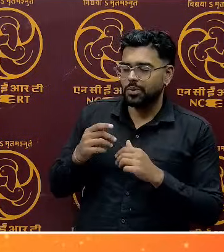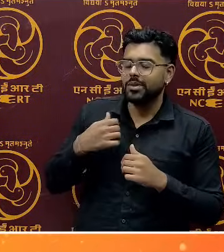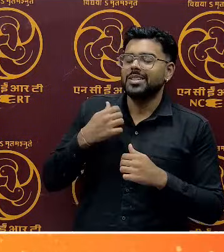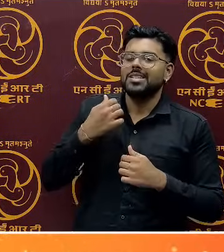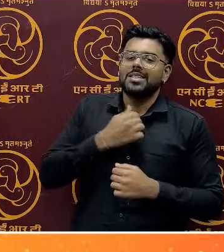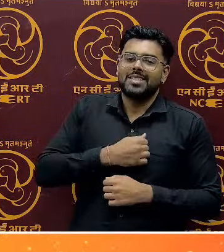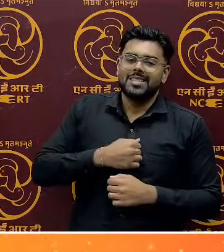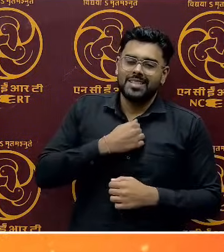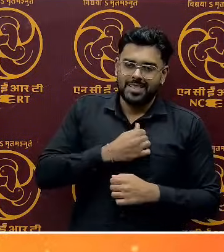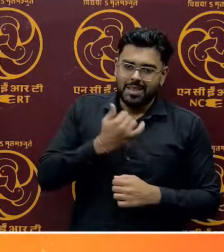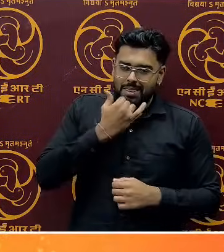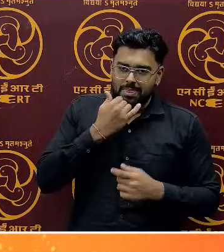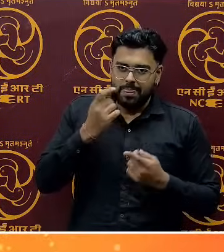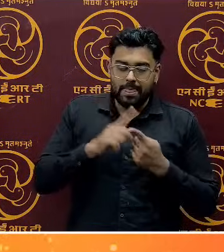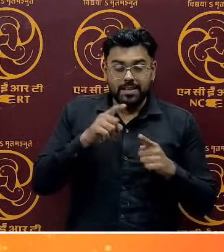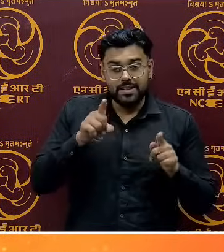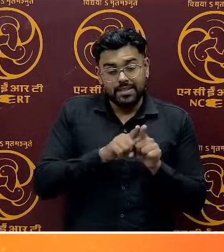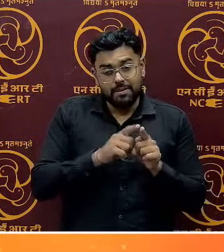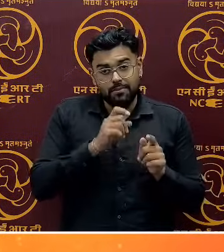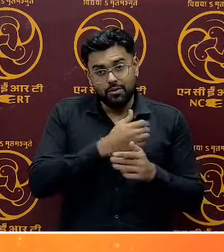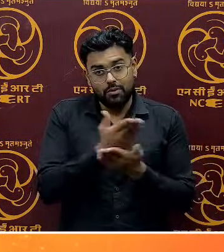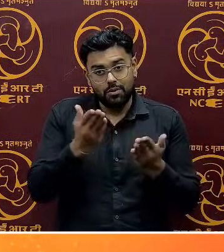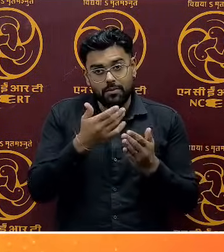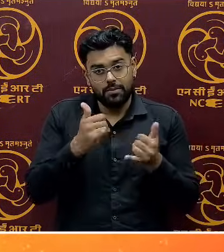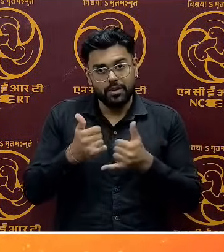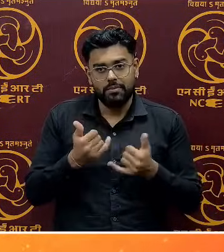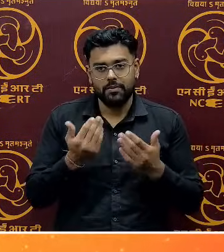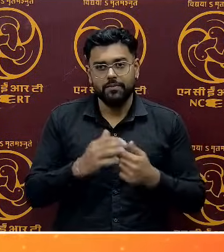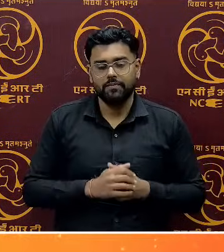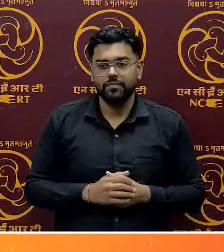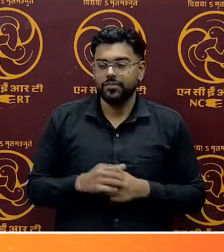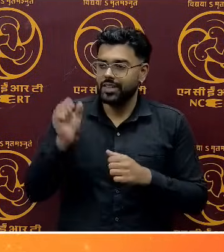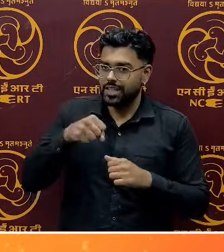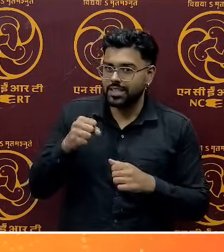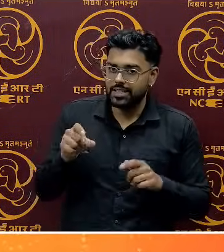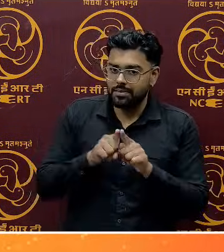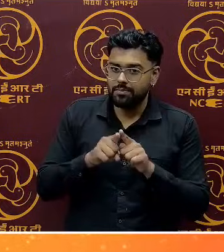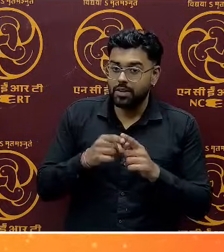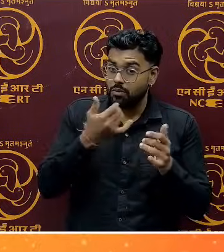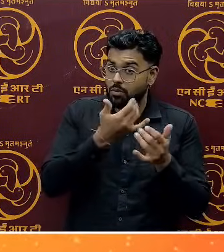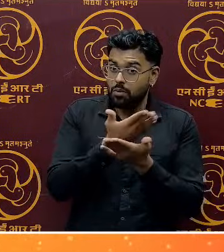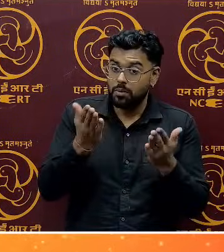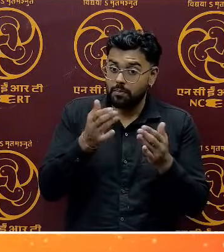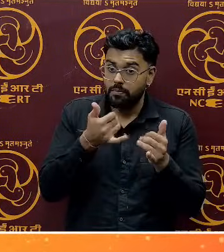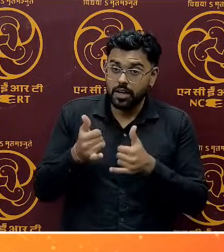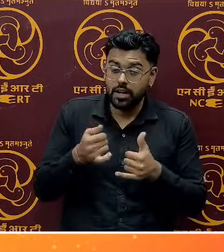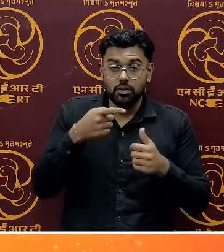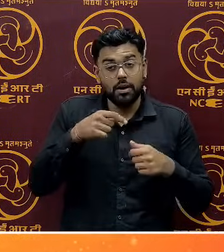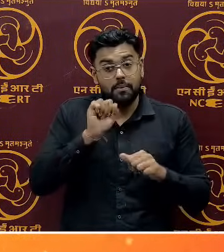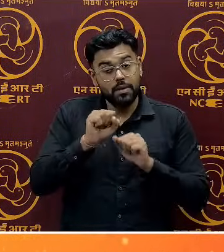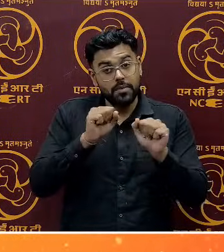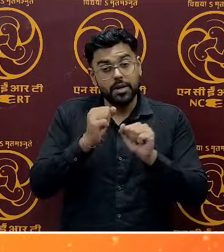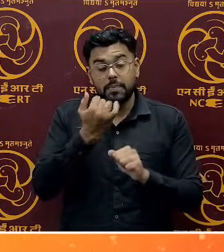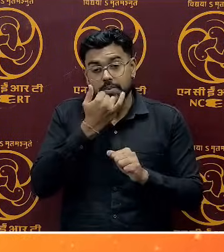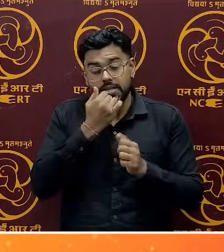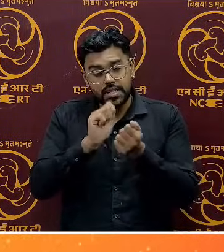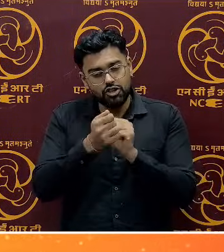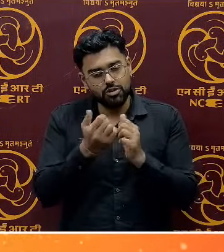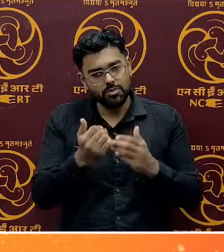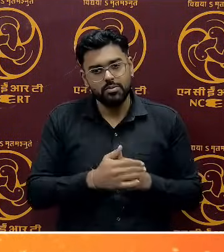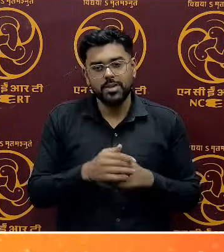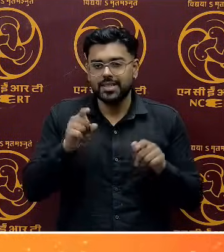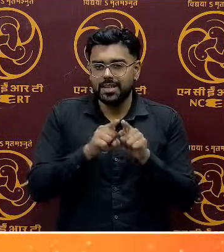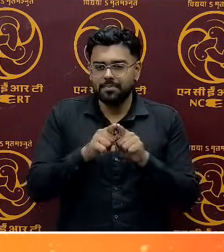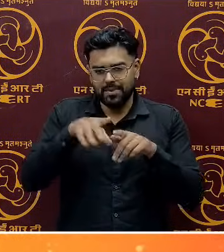this, children, you can play yourself in the classroom. Okay. Absolutely. And you can play and then you can correct your mistakes. And of course, this is how you